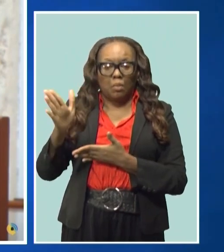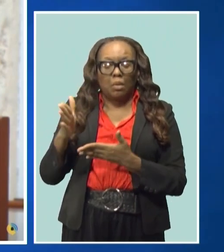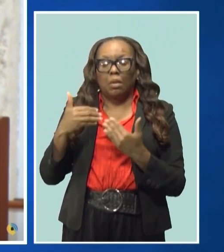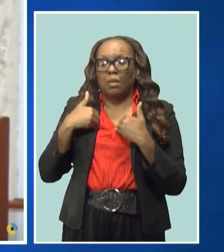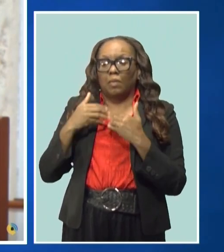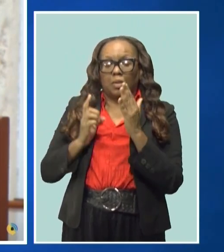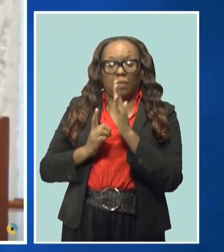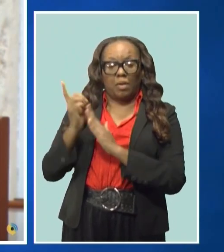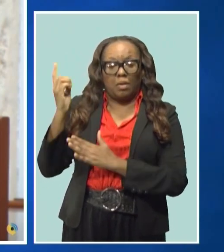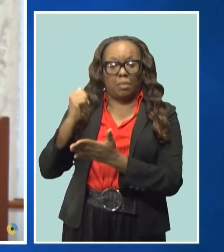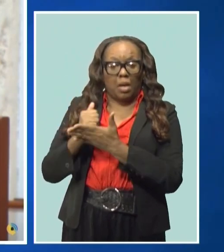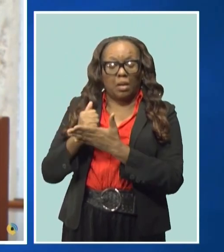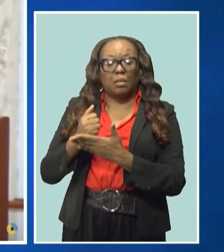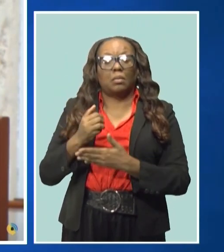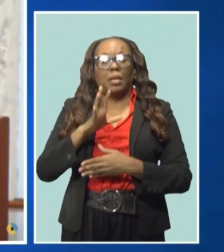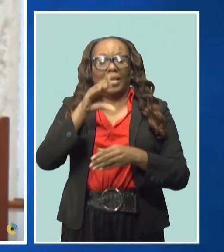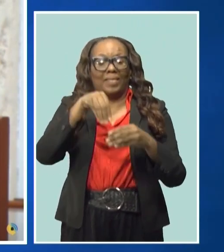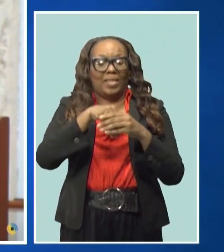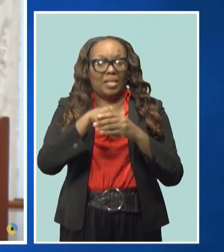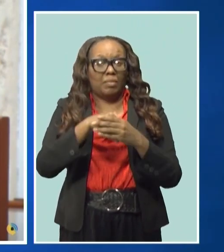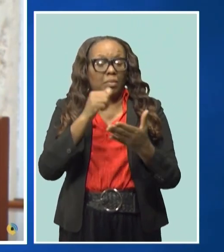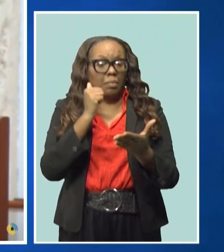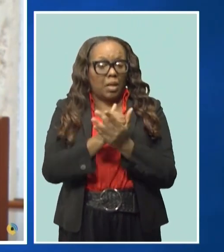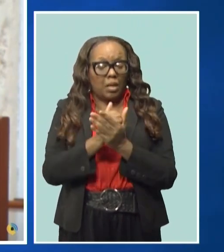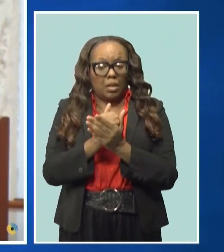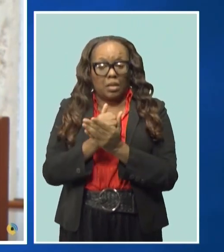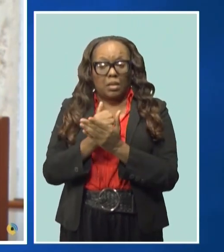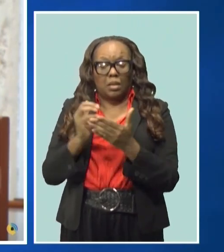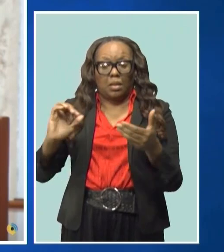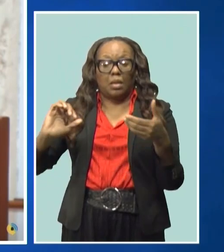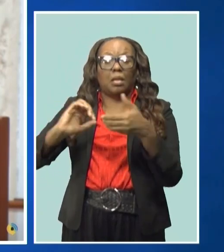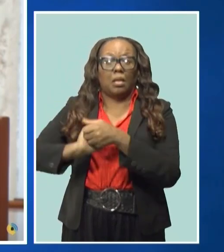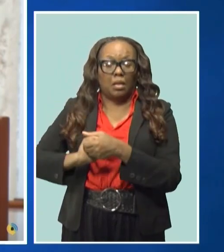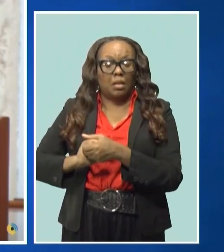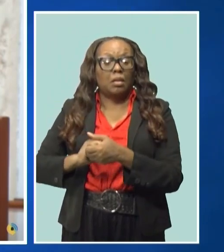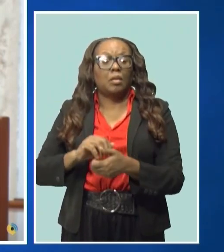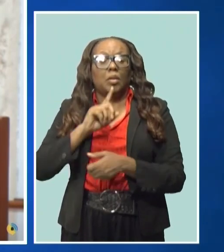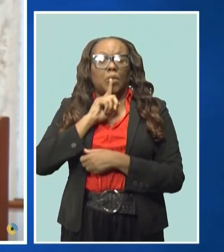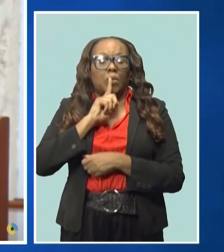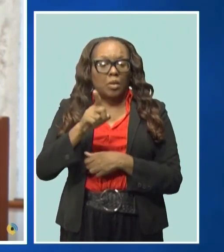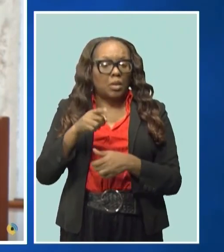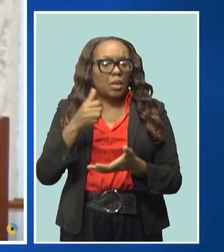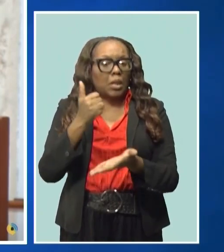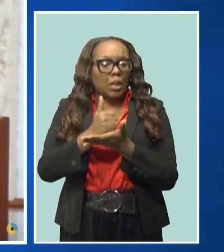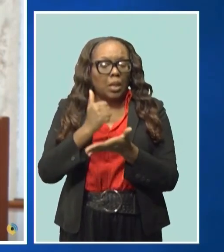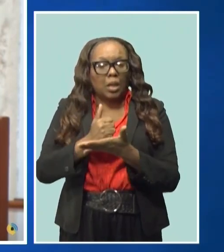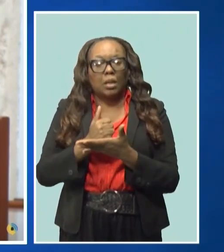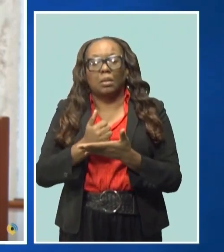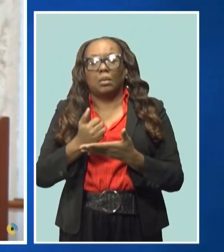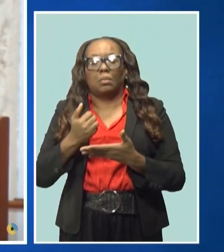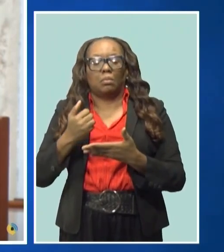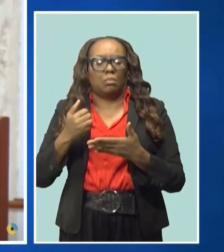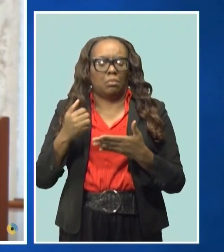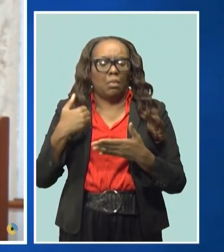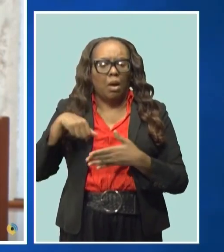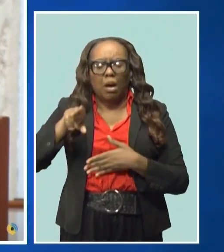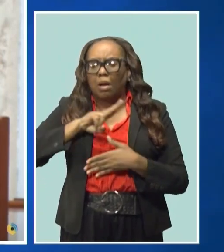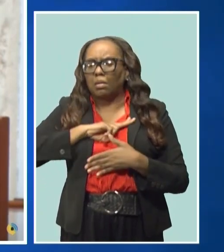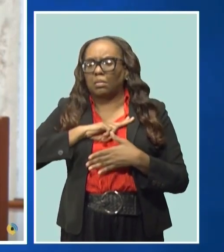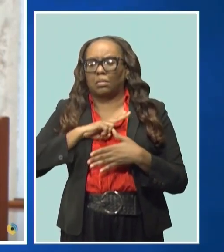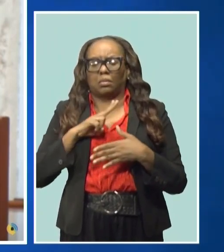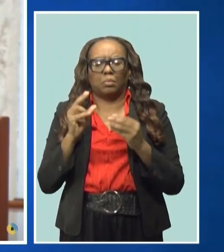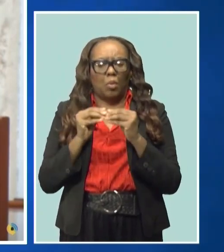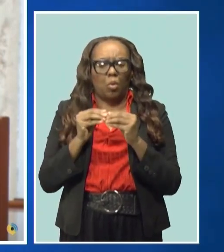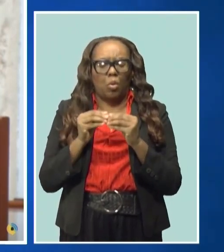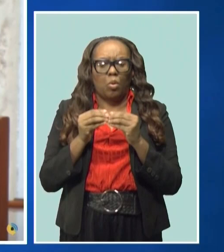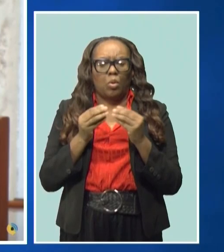banking and investment banking to act as a market maker, to be able to make it easier, to be able to make